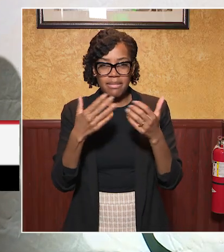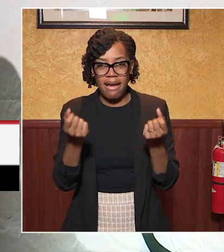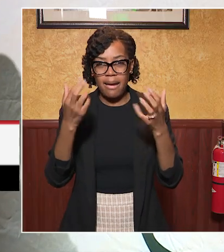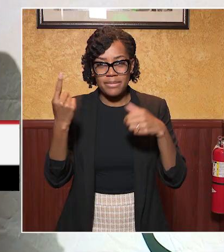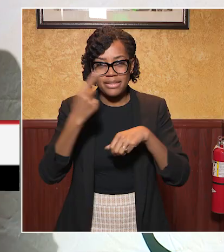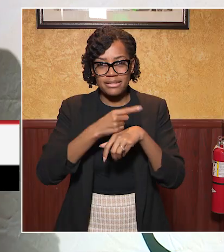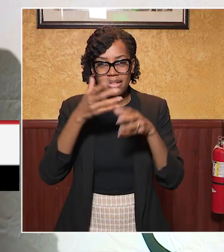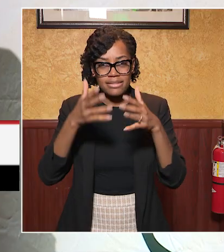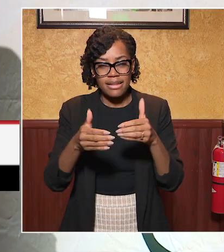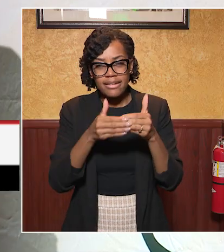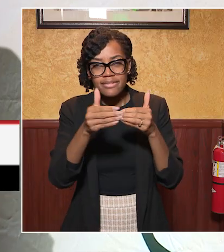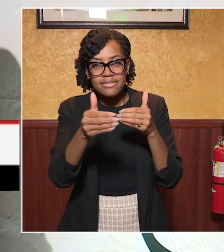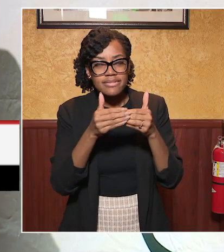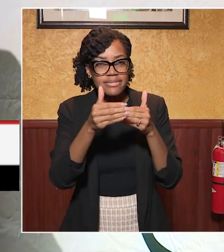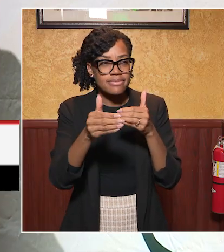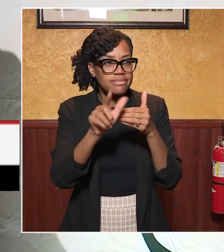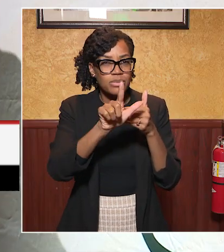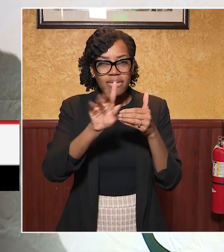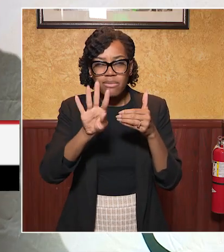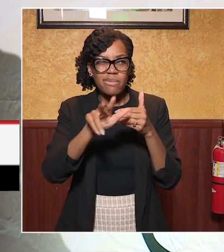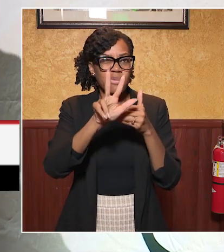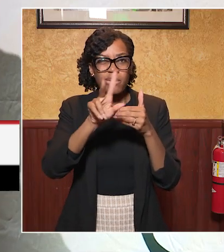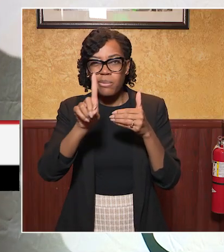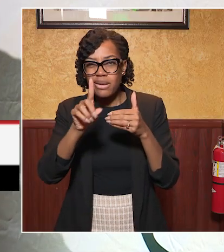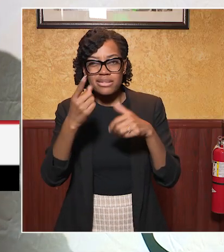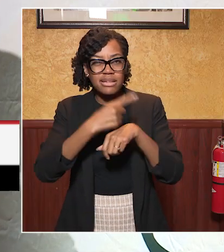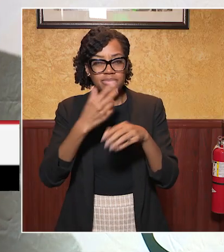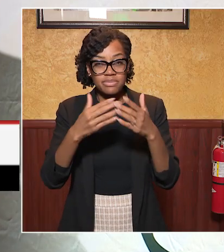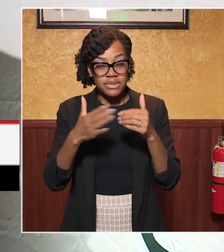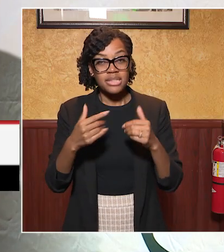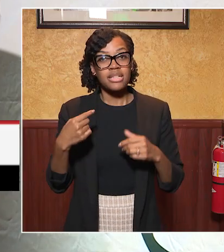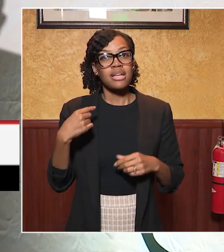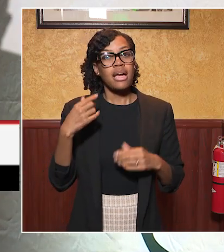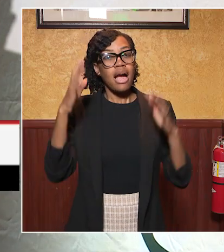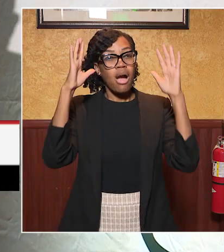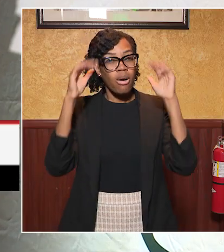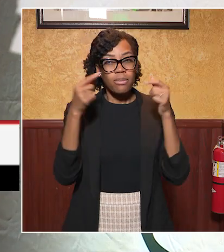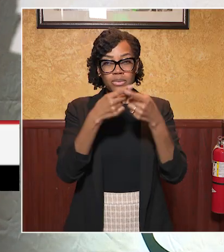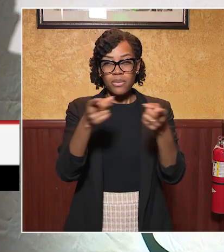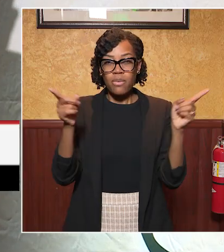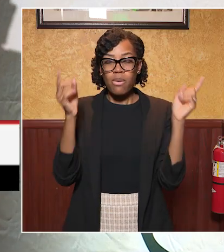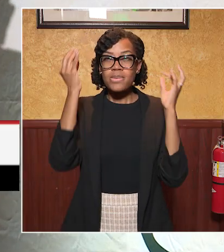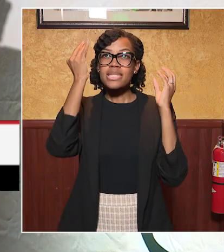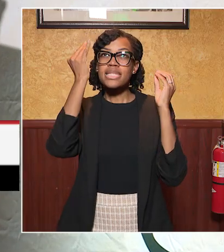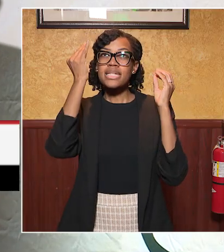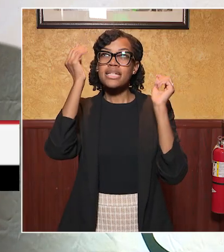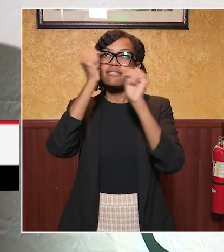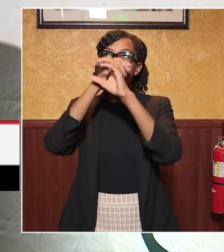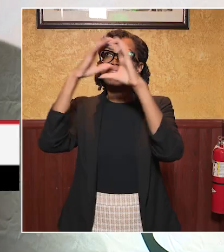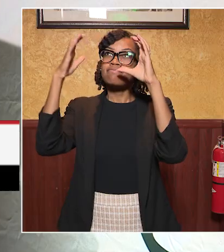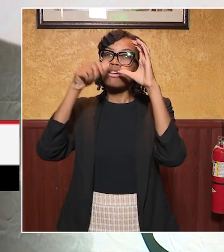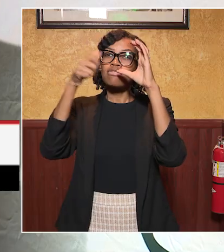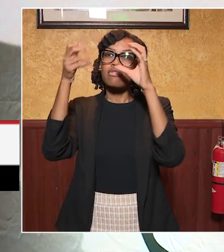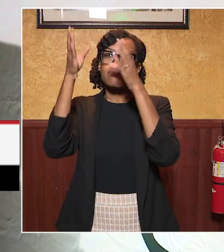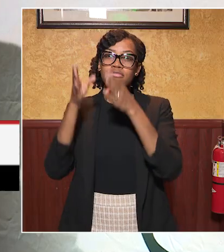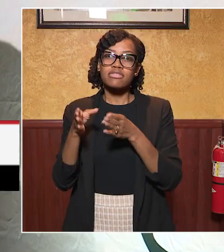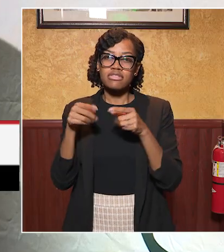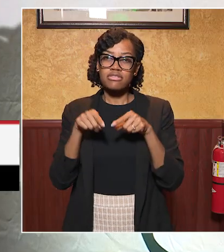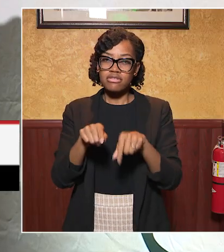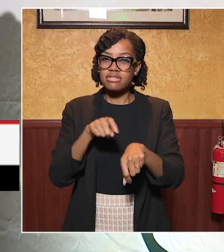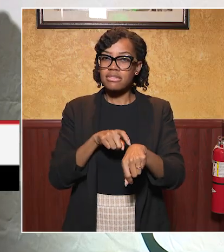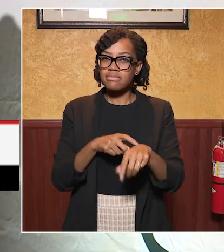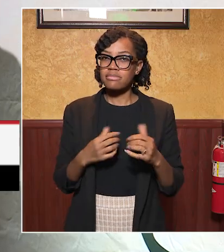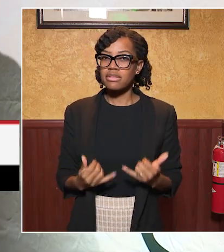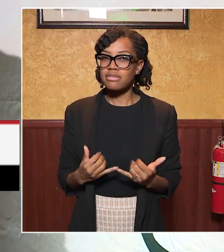holiday market preview, that each of you will think about somebody else during this time period. We know that